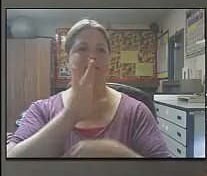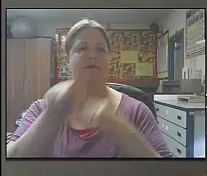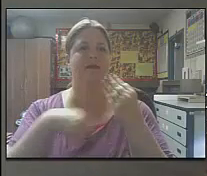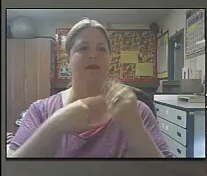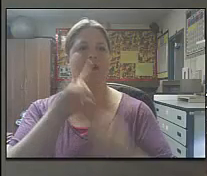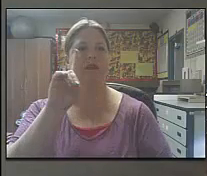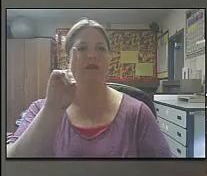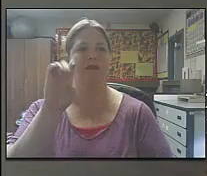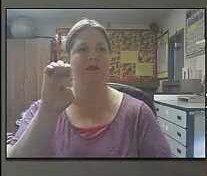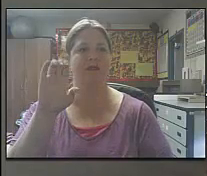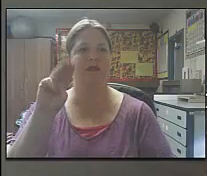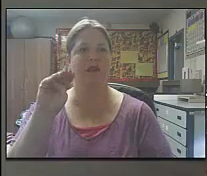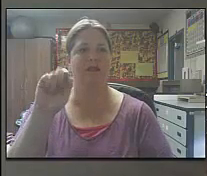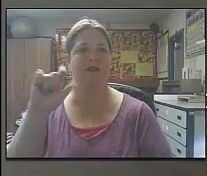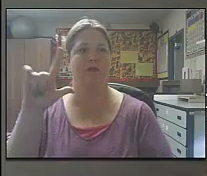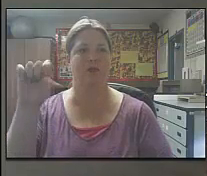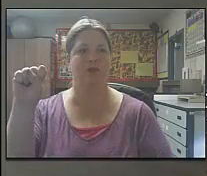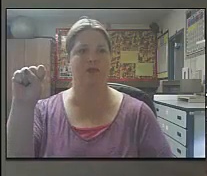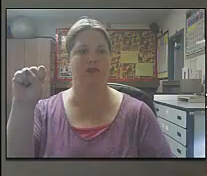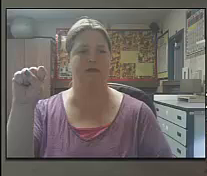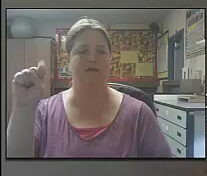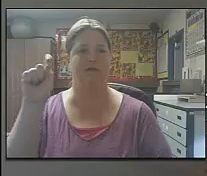decimals